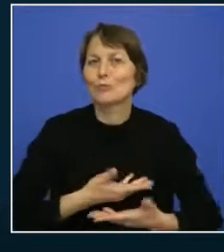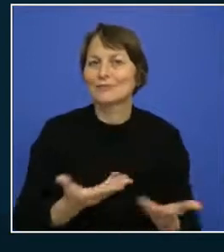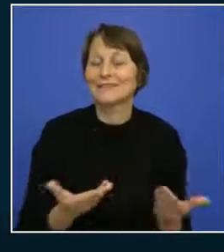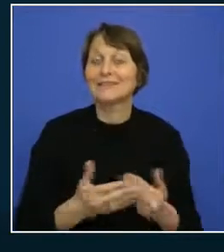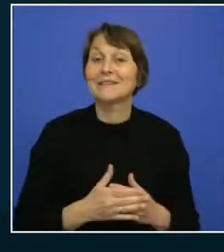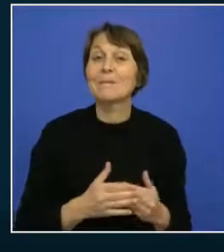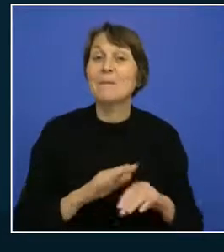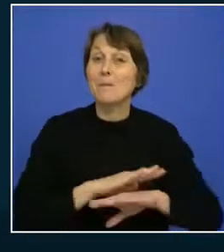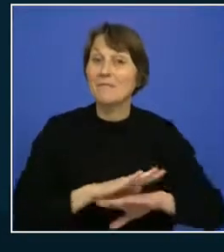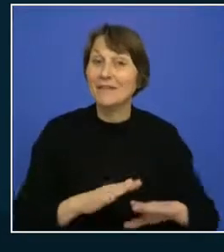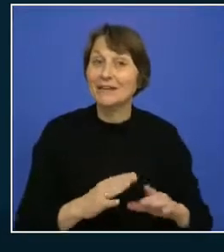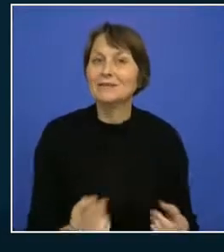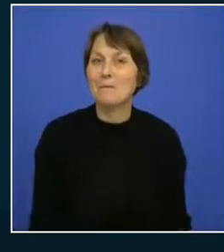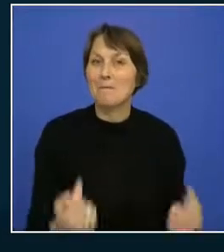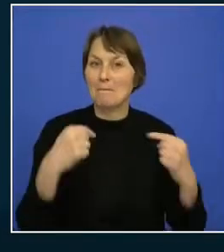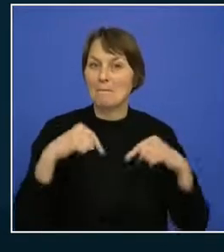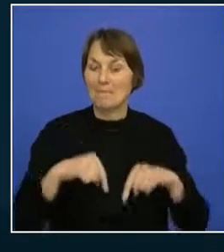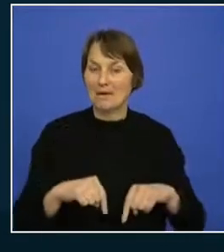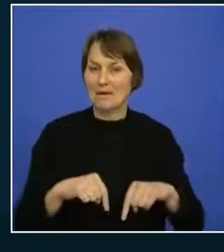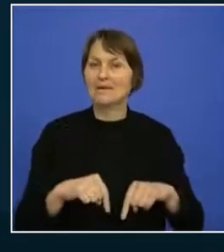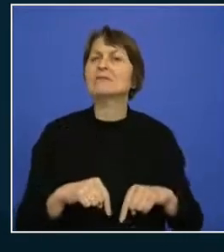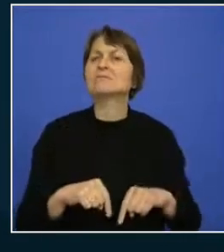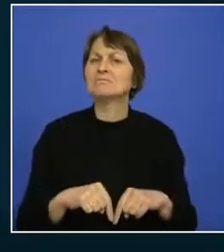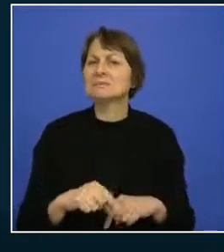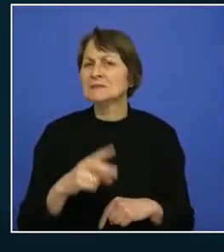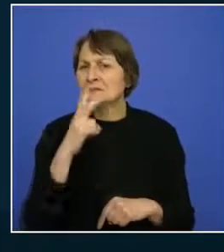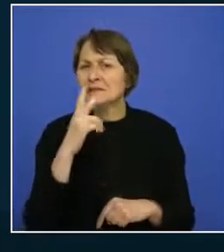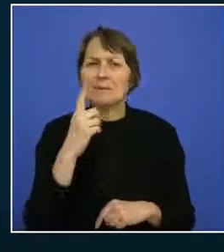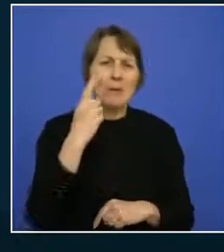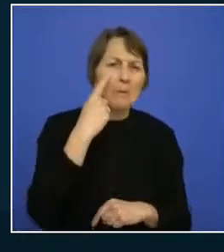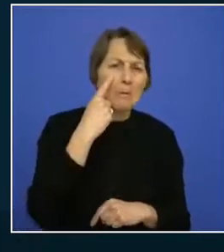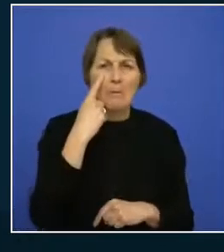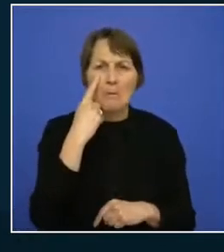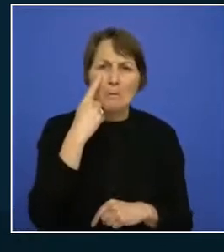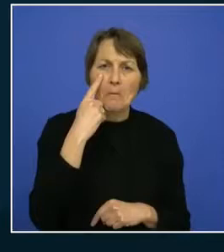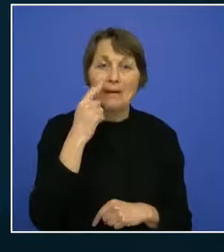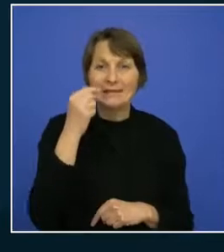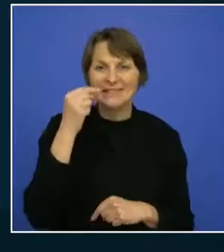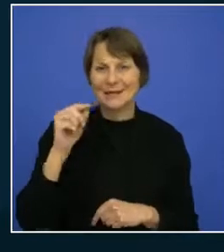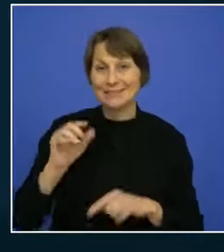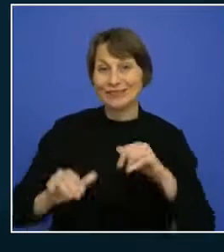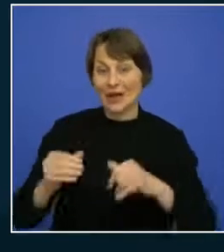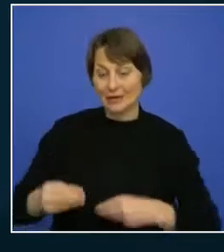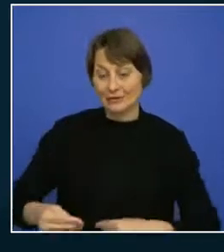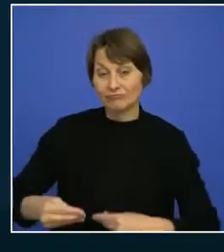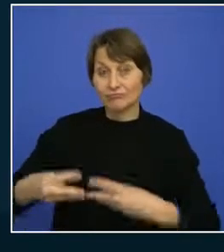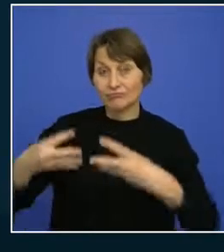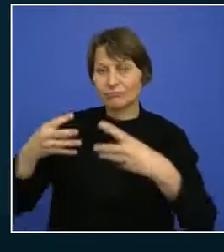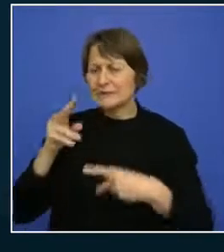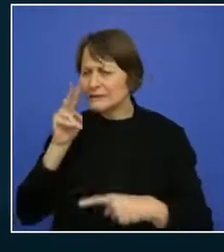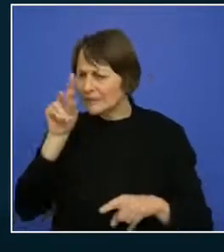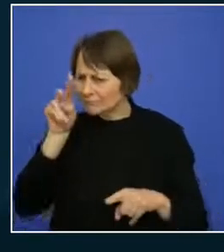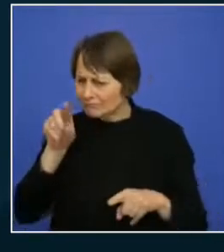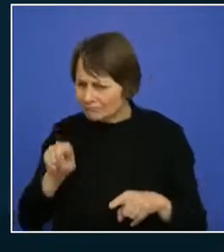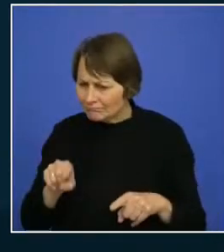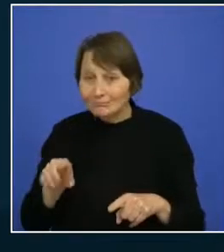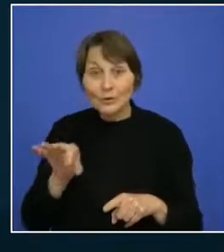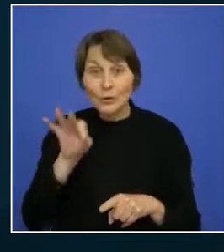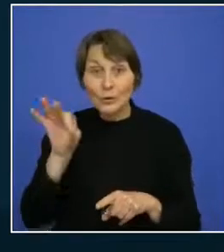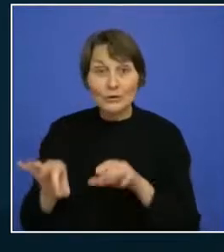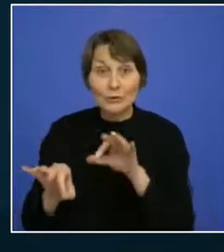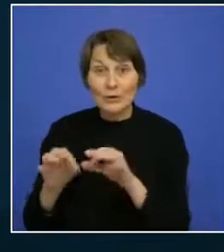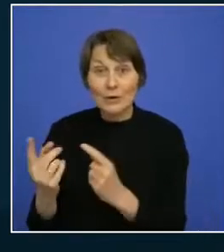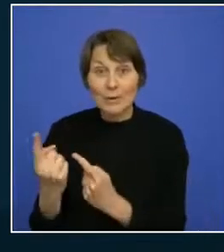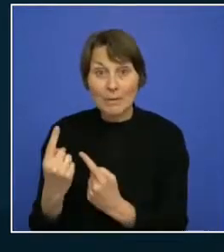I'll also make sure that I keep an eye out on any questions that might occur during the presentation and get back to